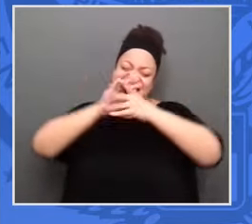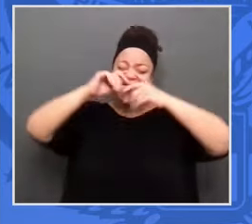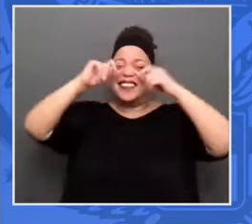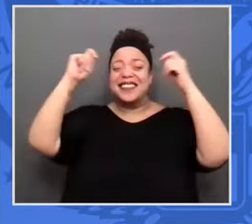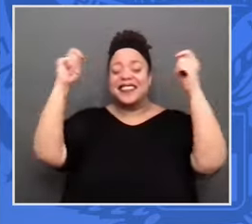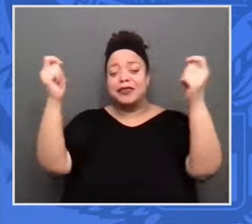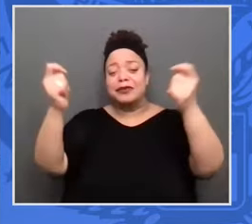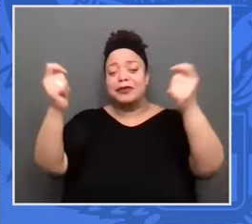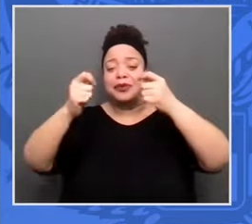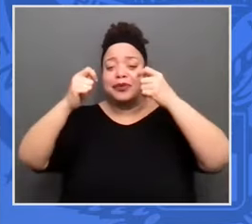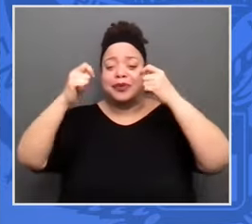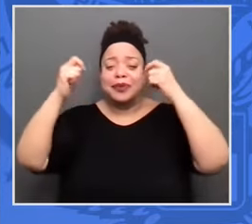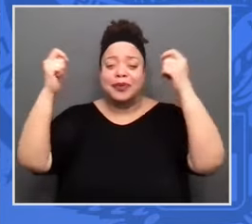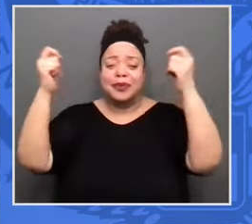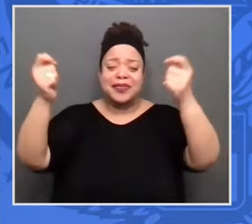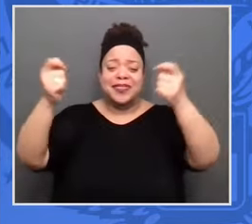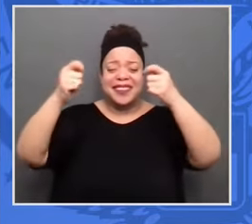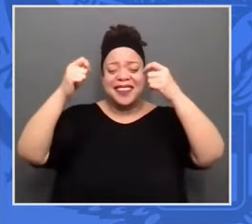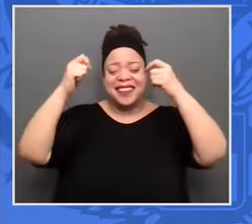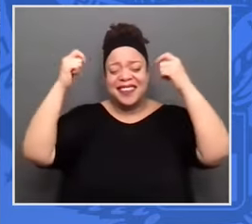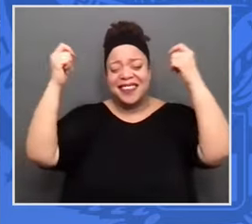hallelujah,